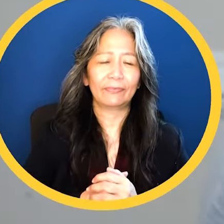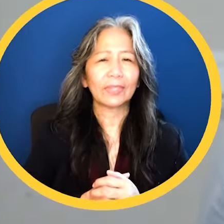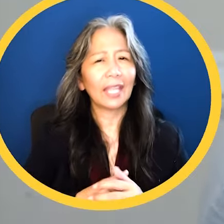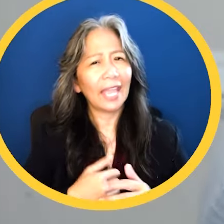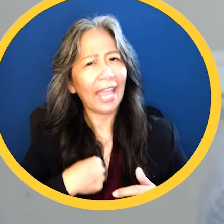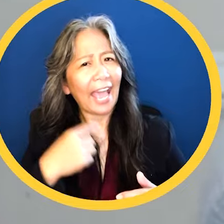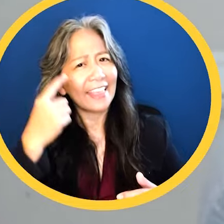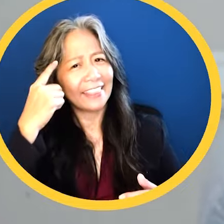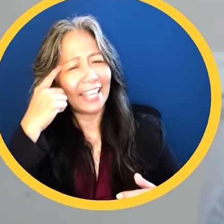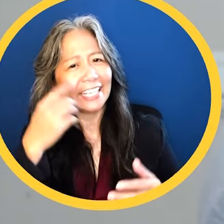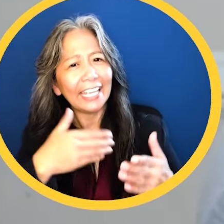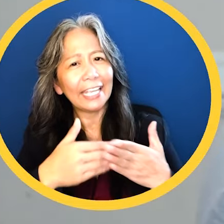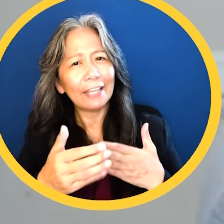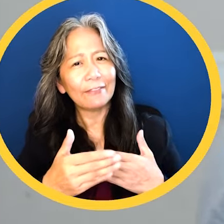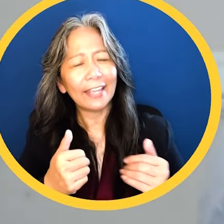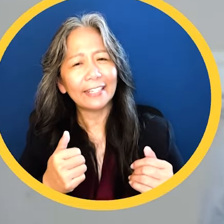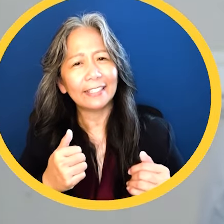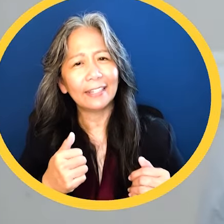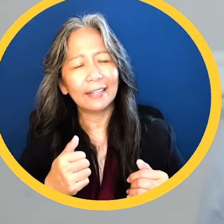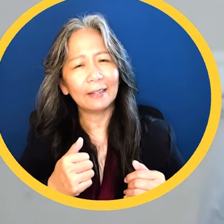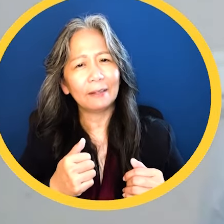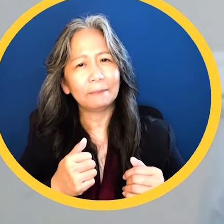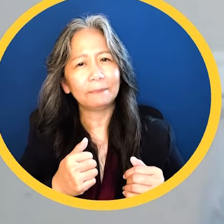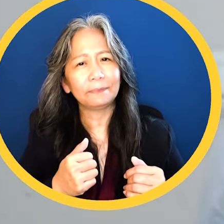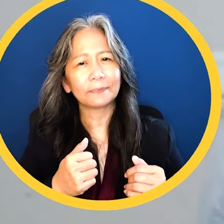think even